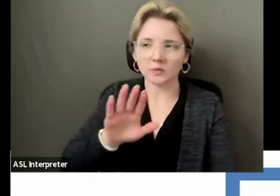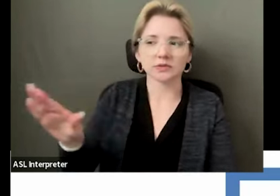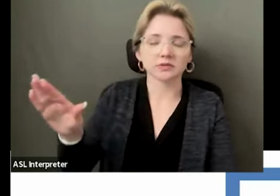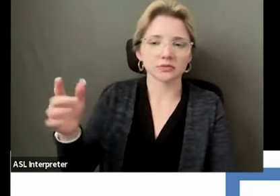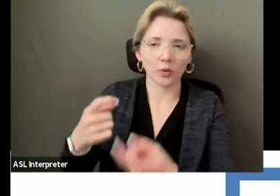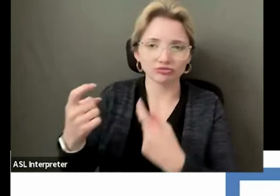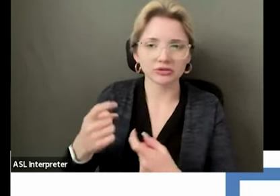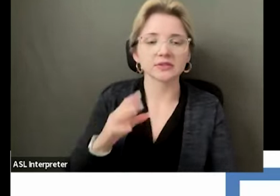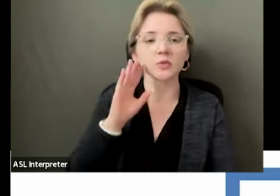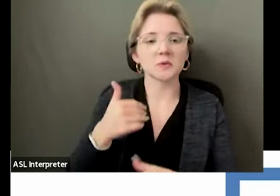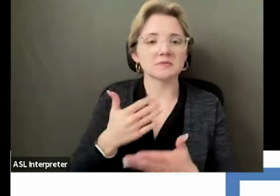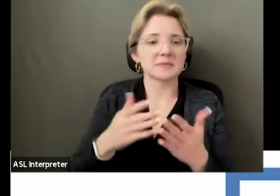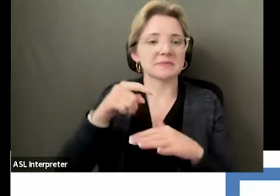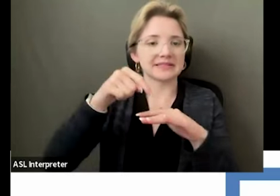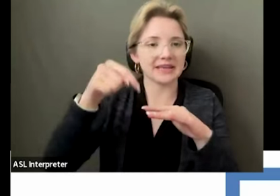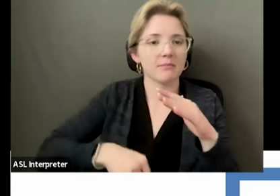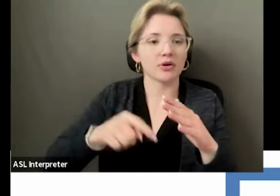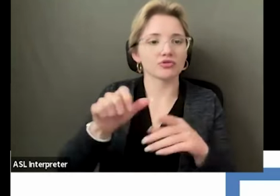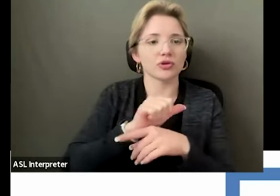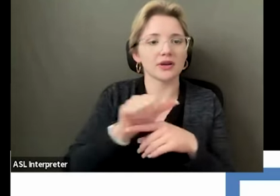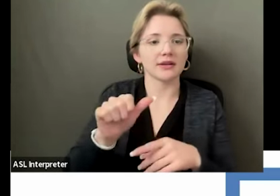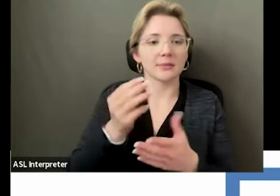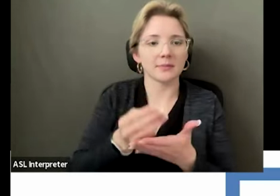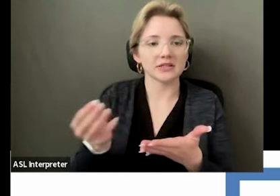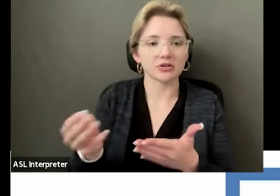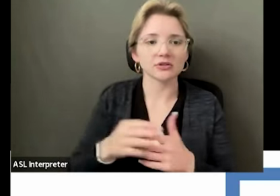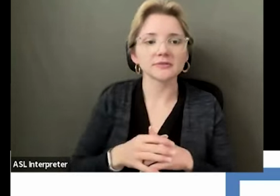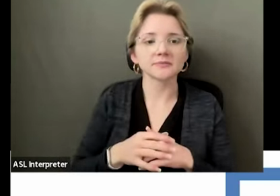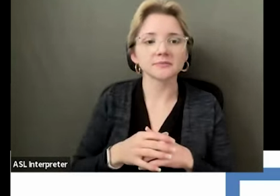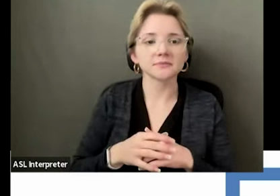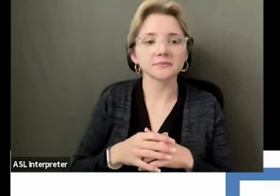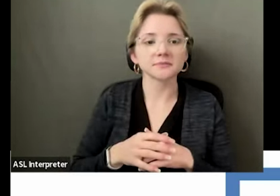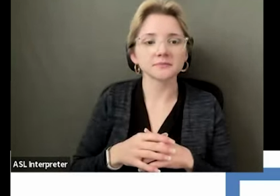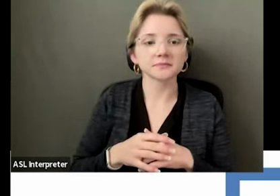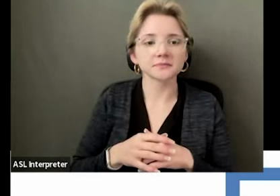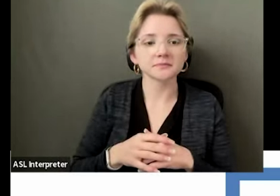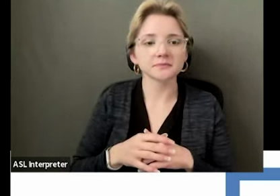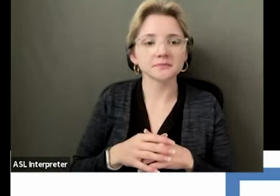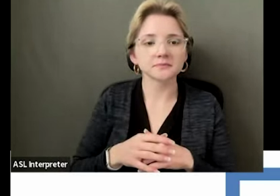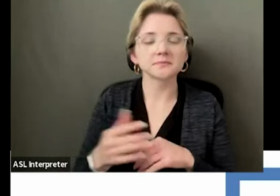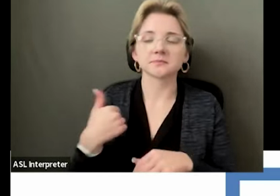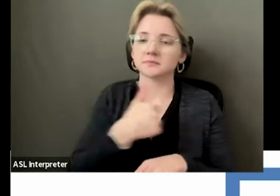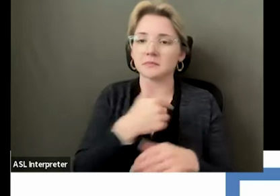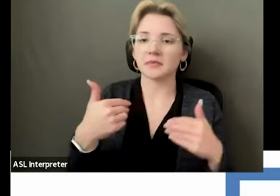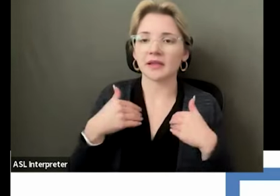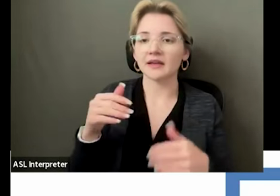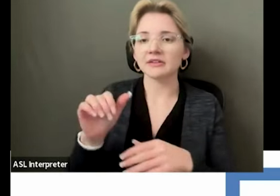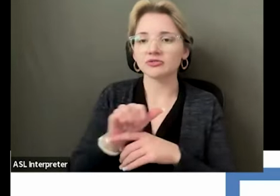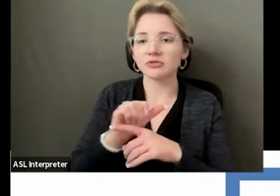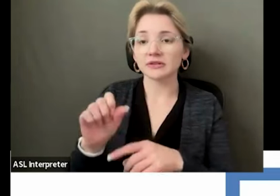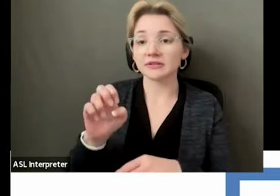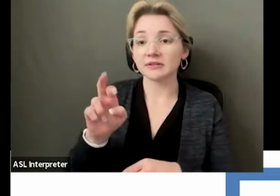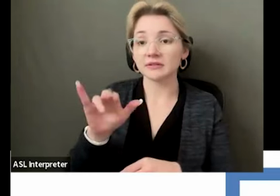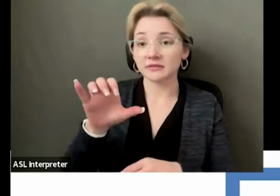materials. So that's kind of our training series. And then we're also in line with those and kind of in conjunction with those, going to have